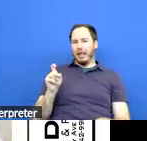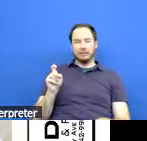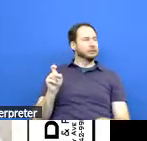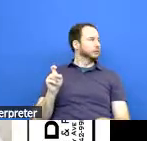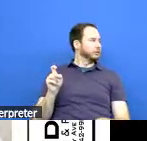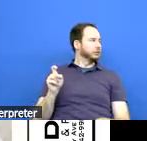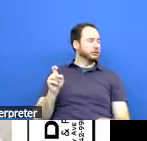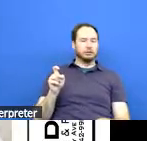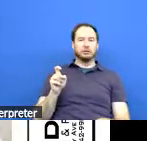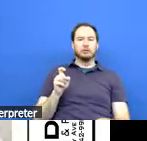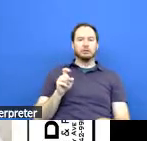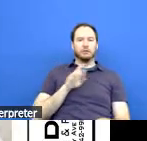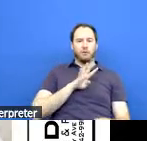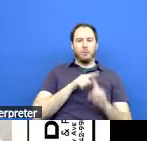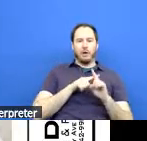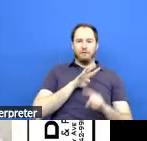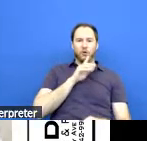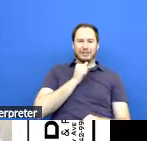Thank you.